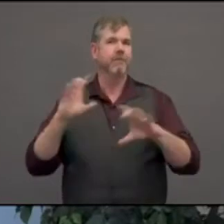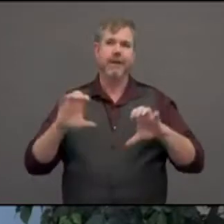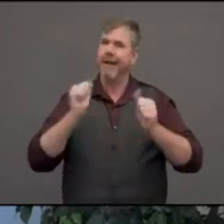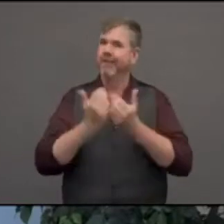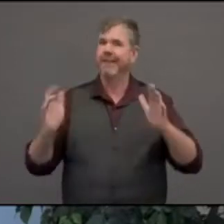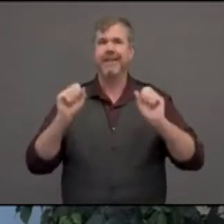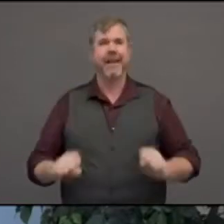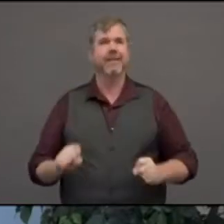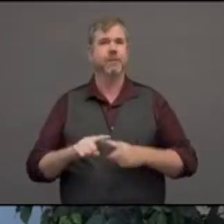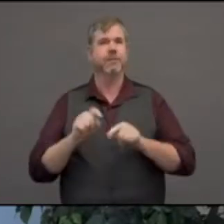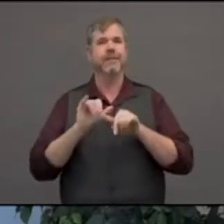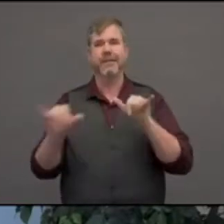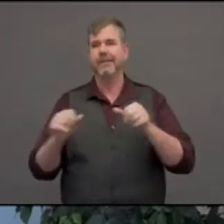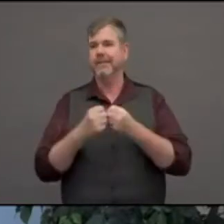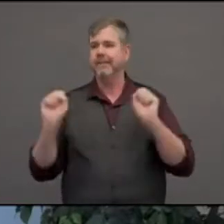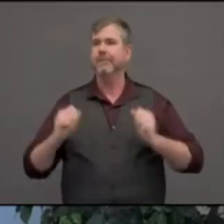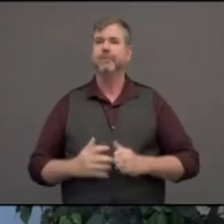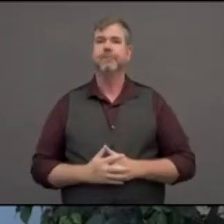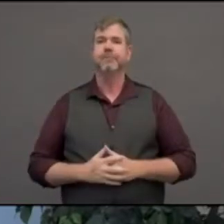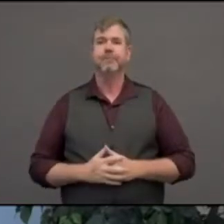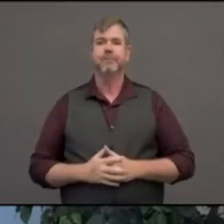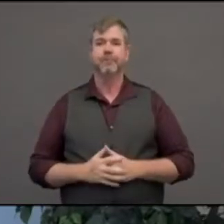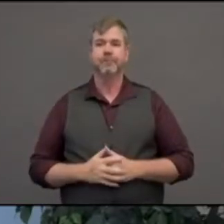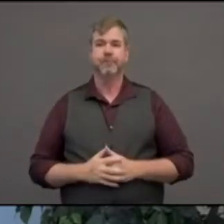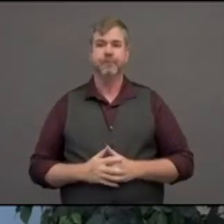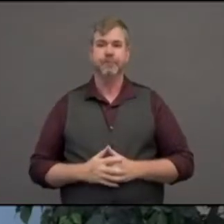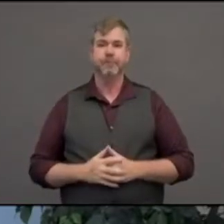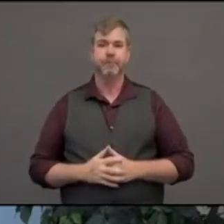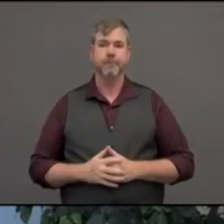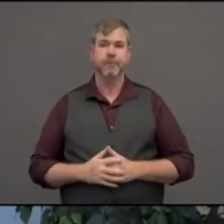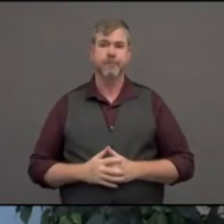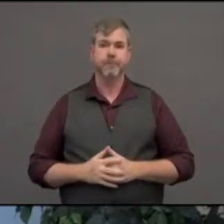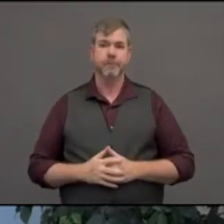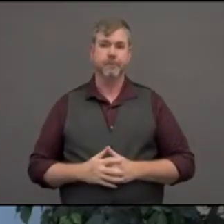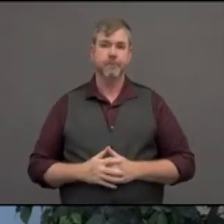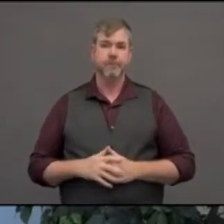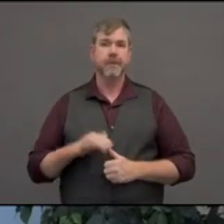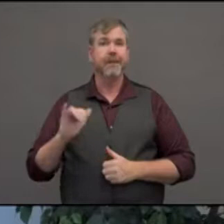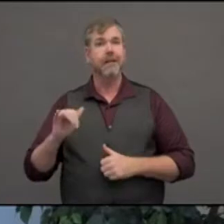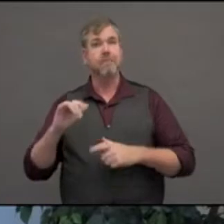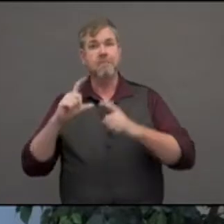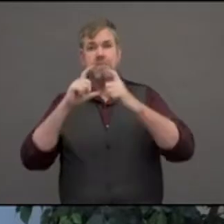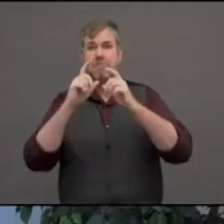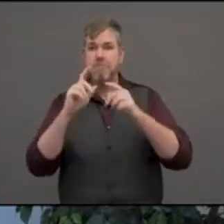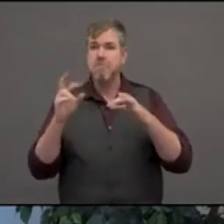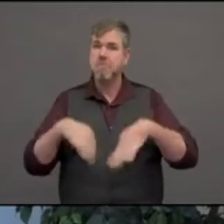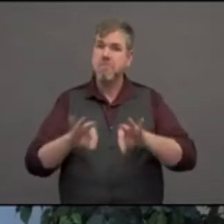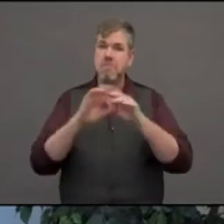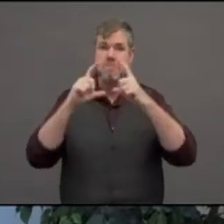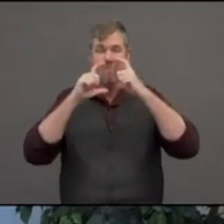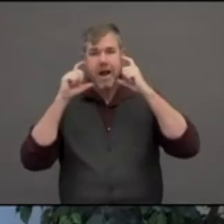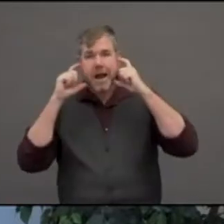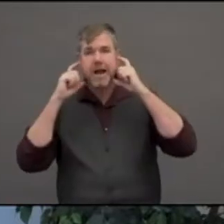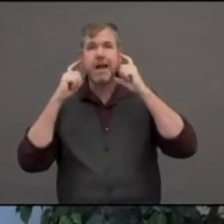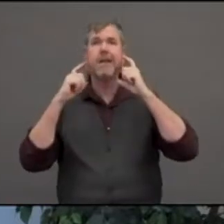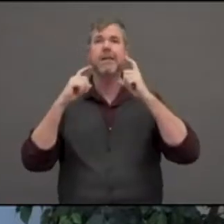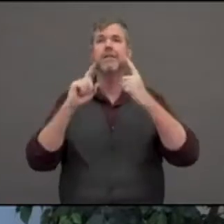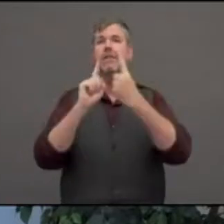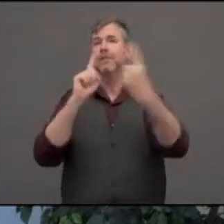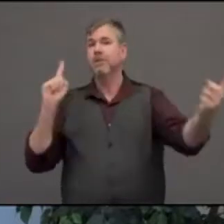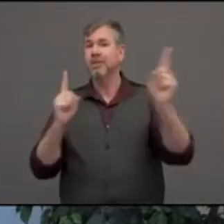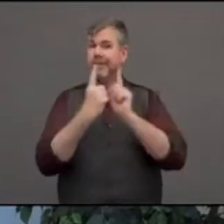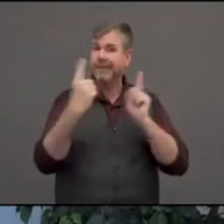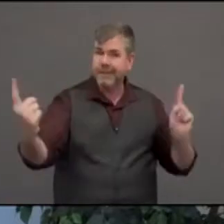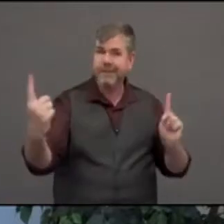a mask, if everyone is practicing social distancing or physical distancing, as well as washing their hands frequently throughout the